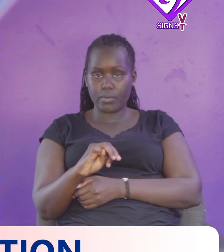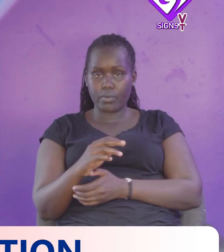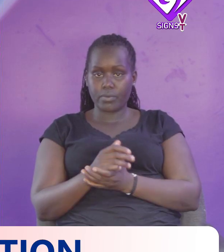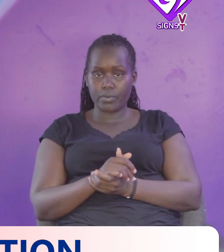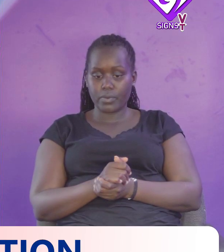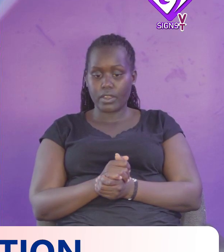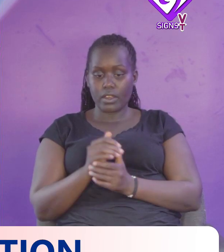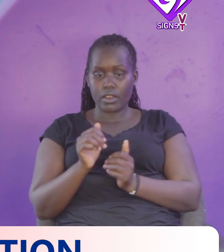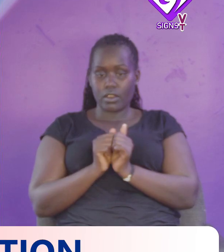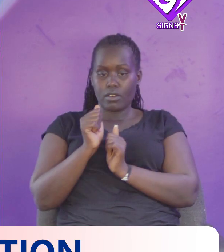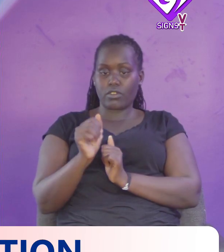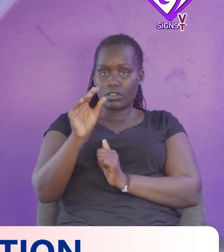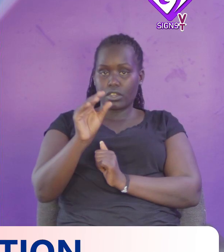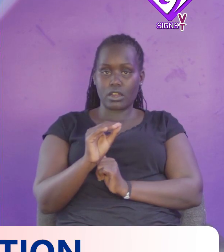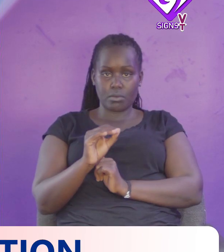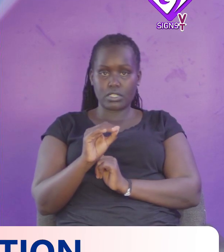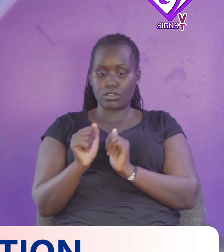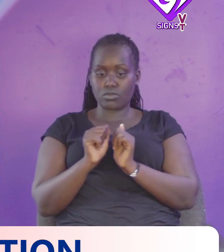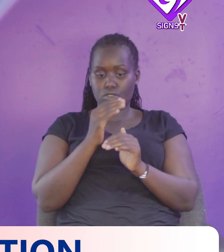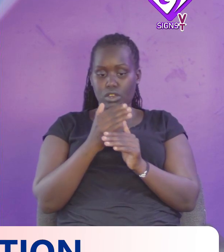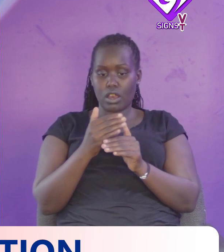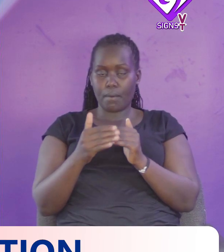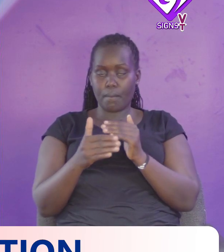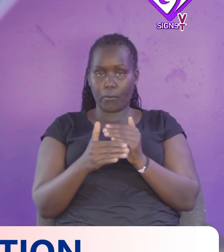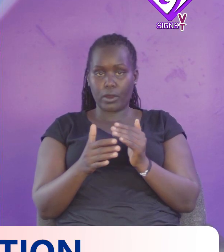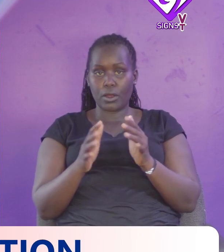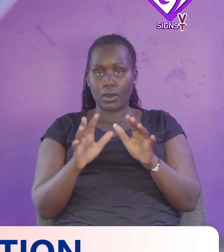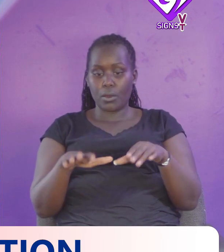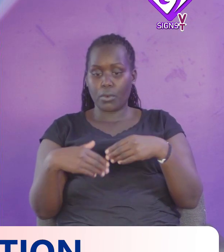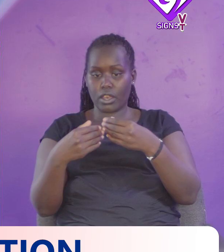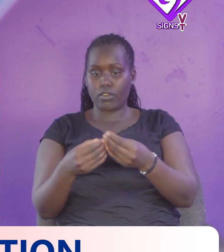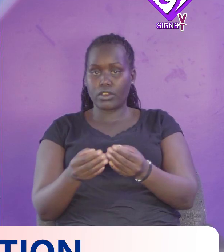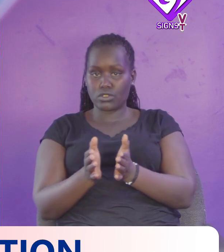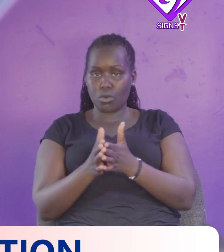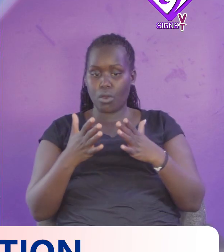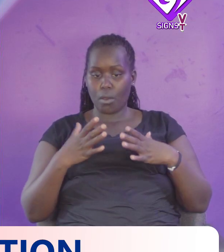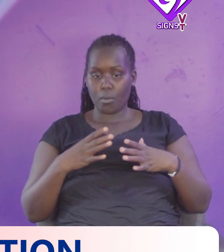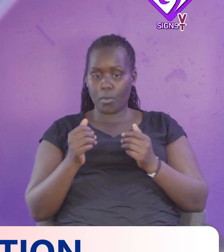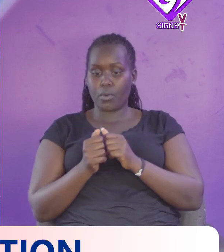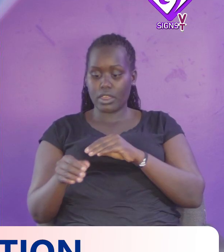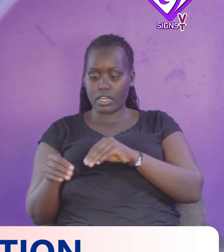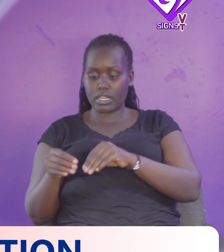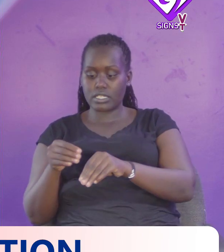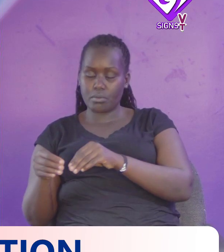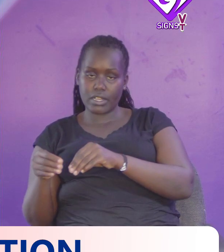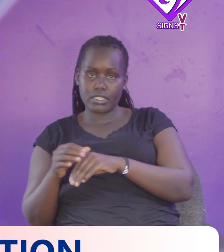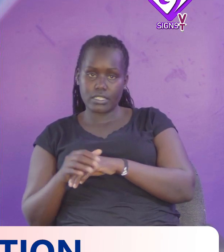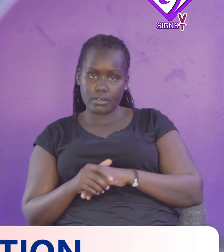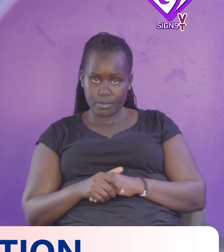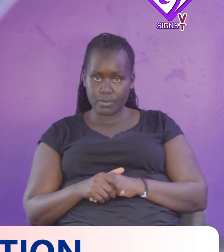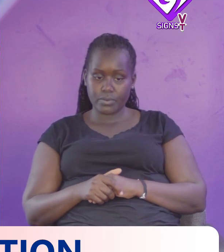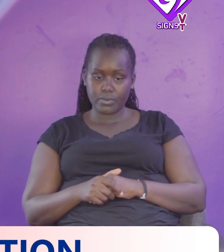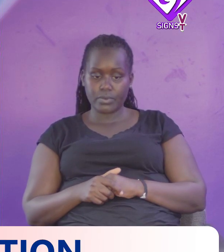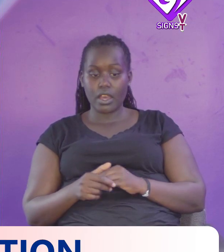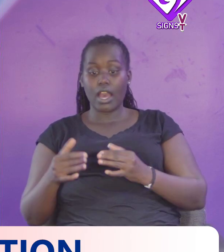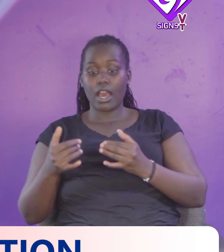that 15% of those houses that are built are supposed to be given to people with persons with disability. Yes. And so